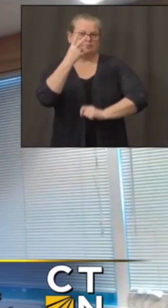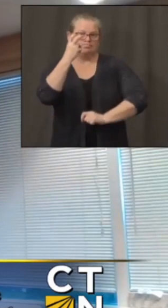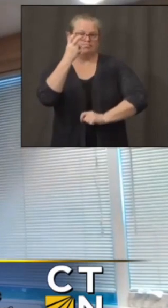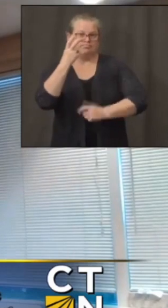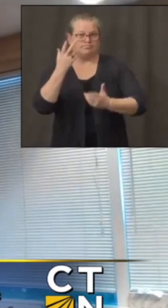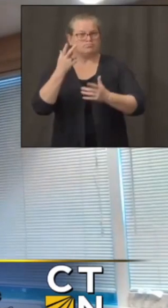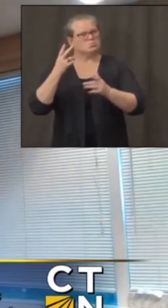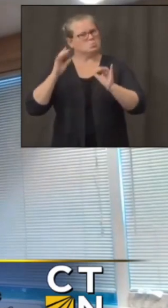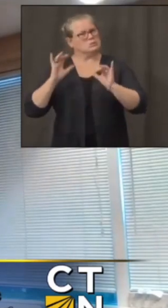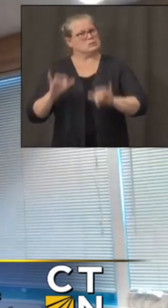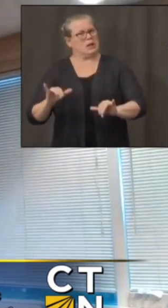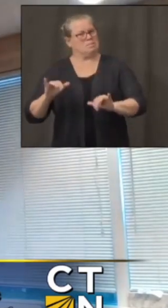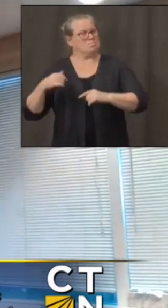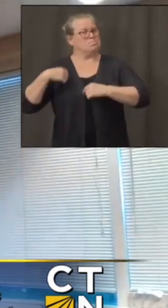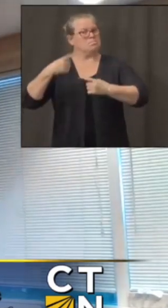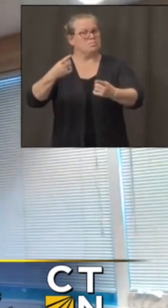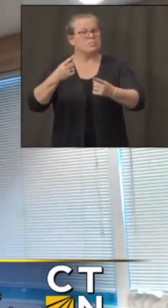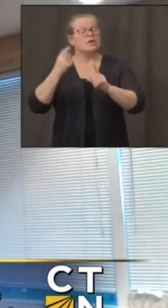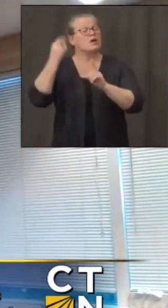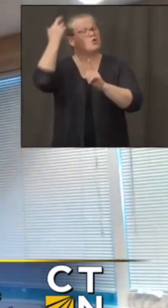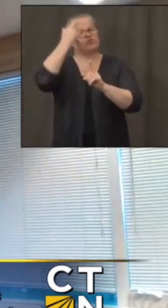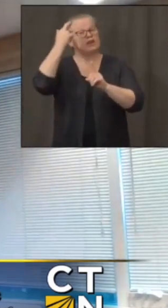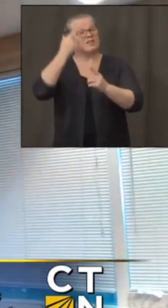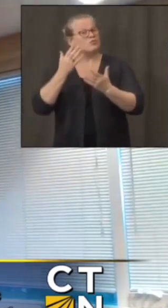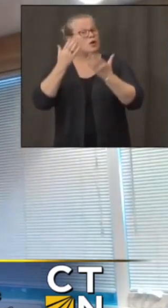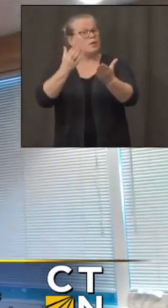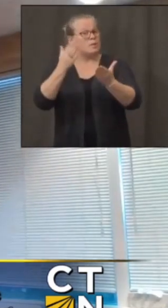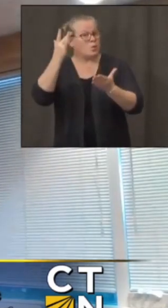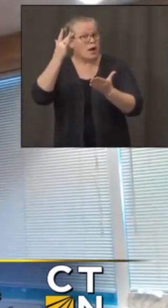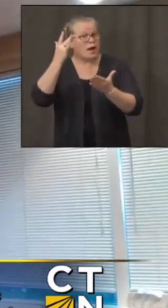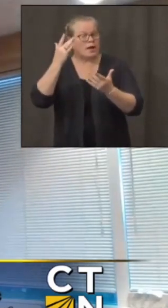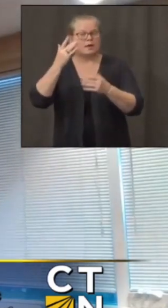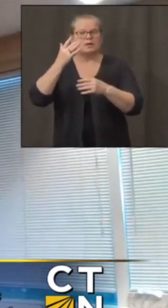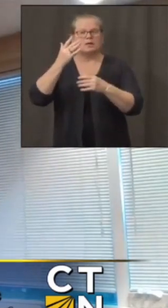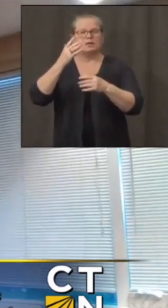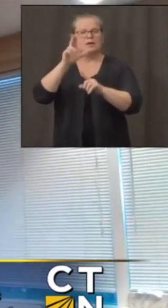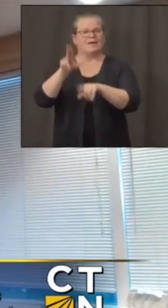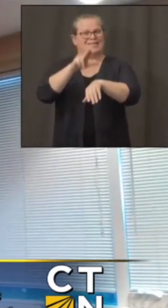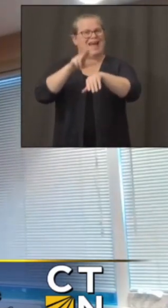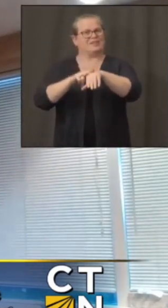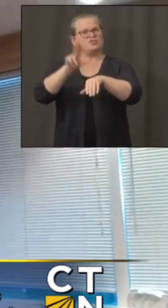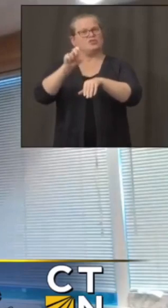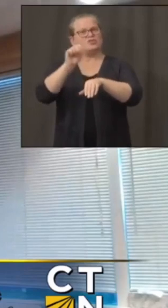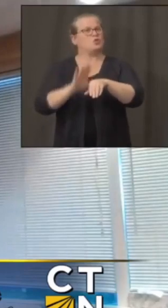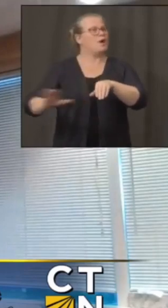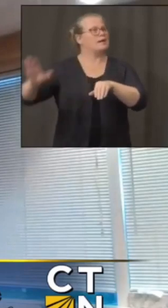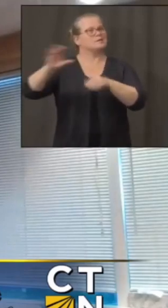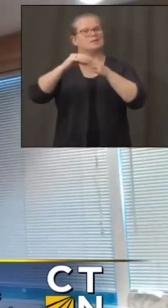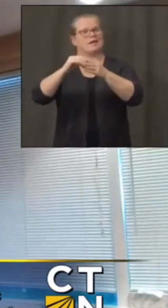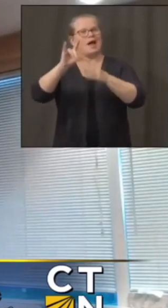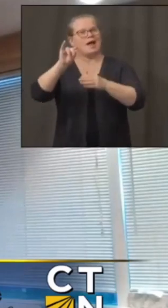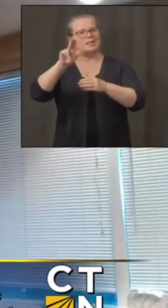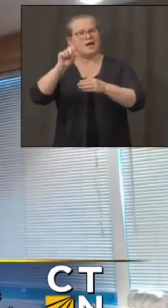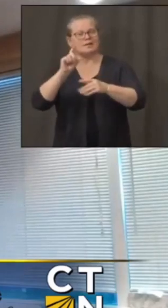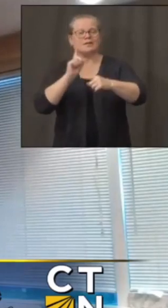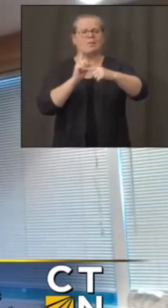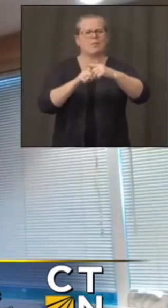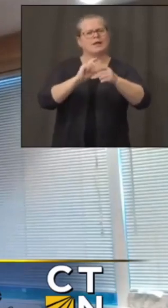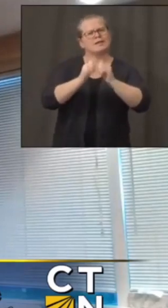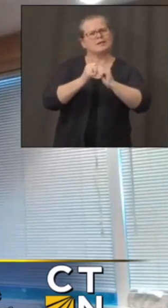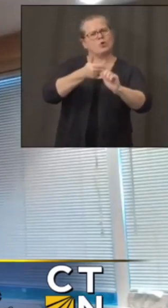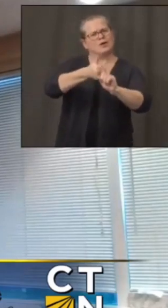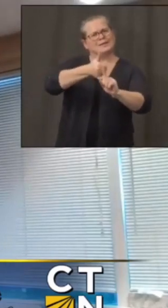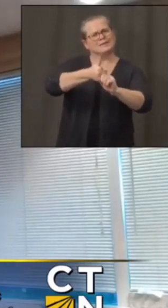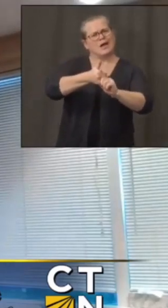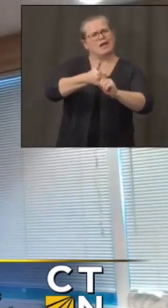those recommendations are based not only on those national guidelines, but they're based on the nature of the sports themselves